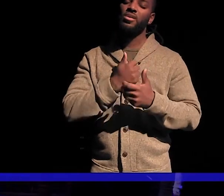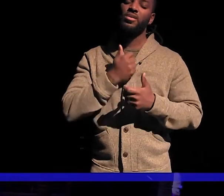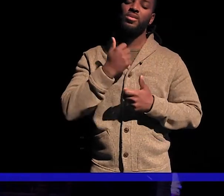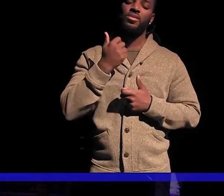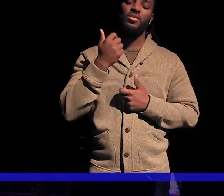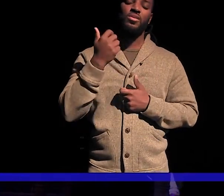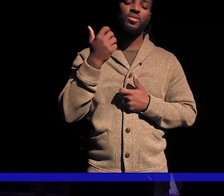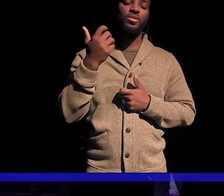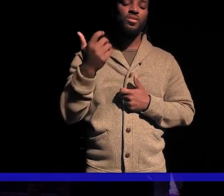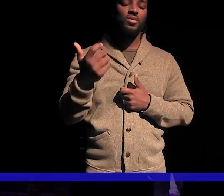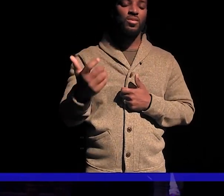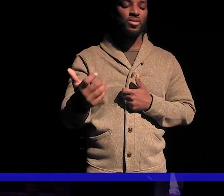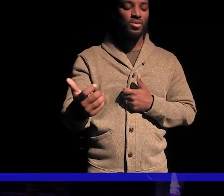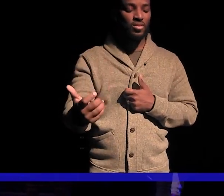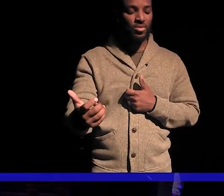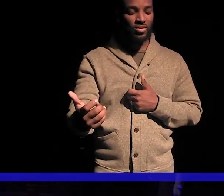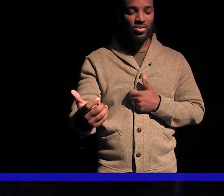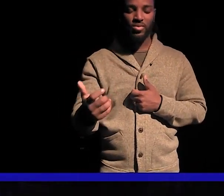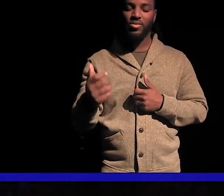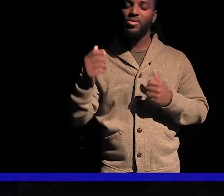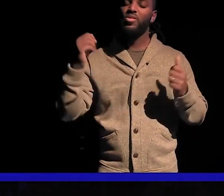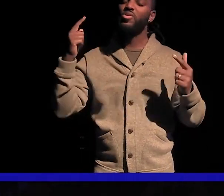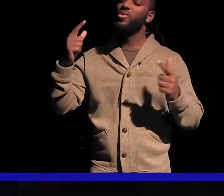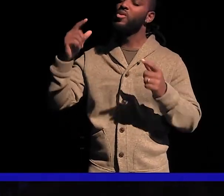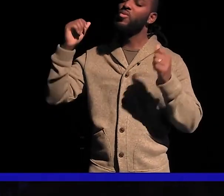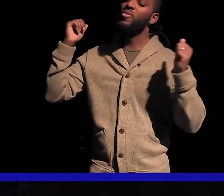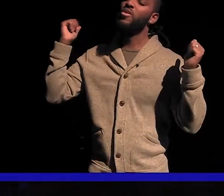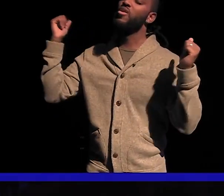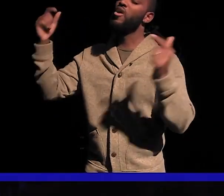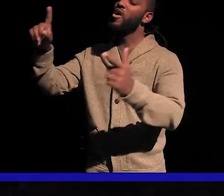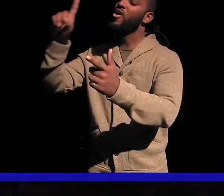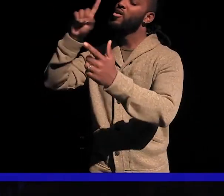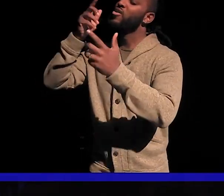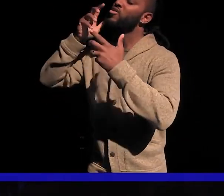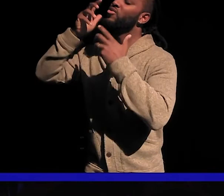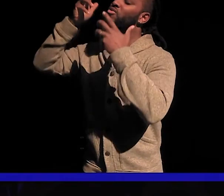out. Our souls cry out to you,